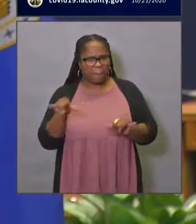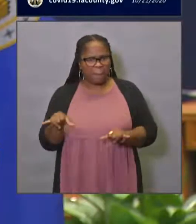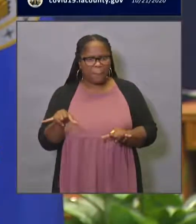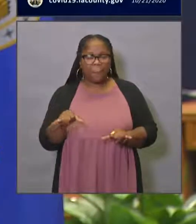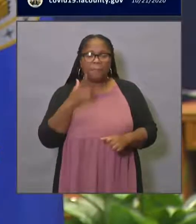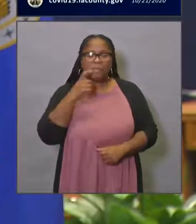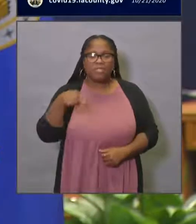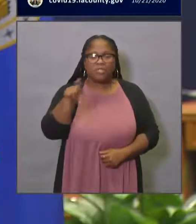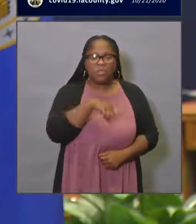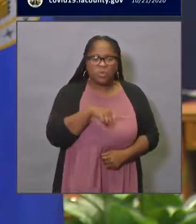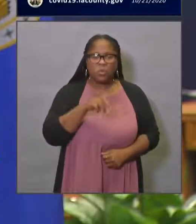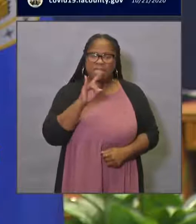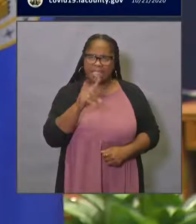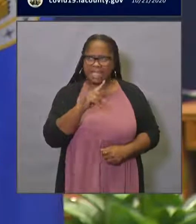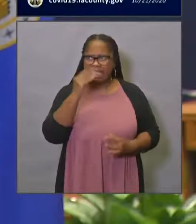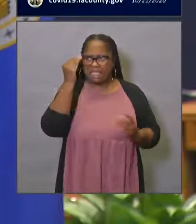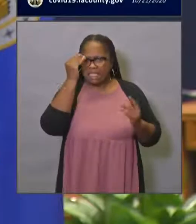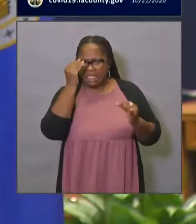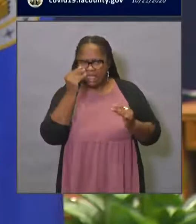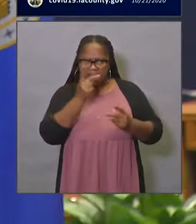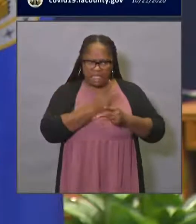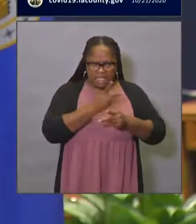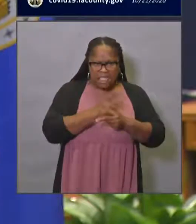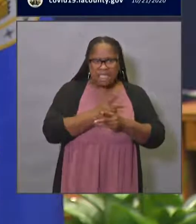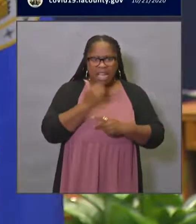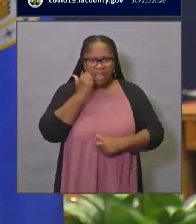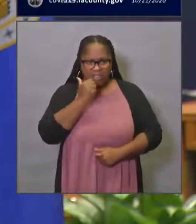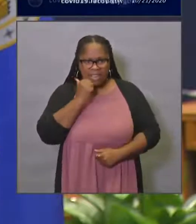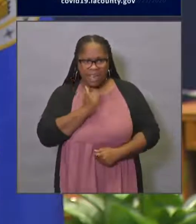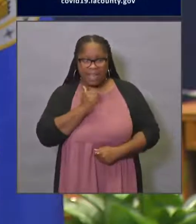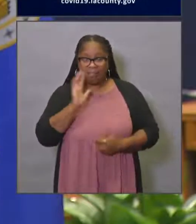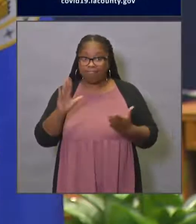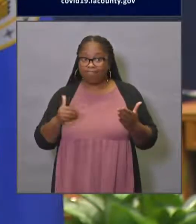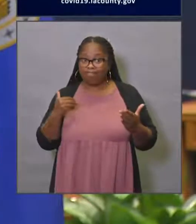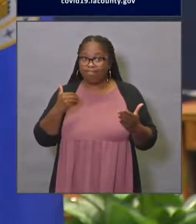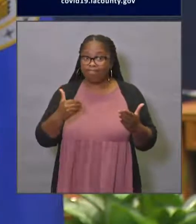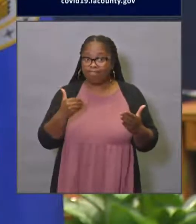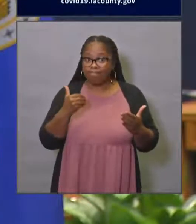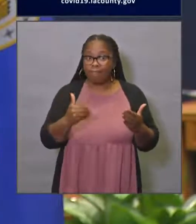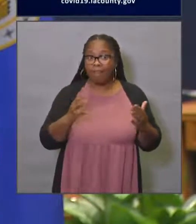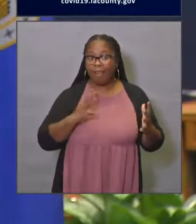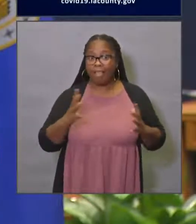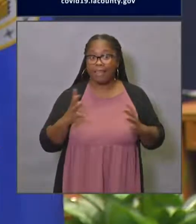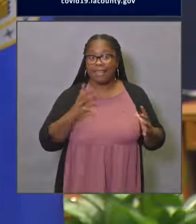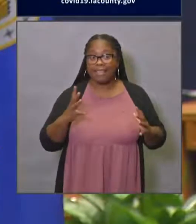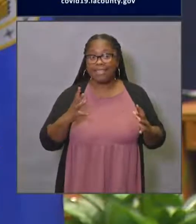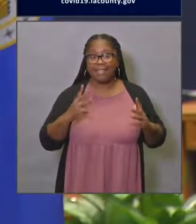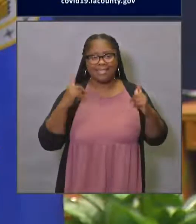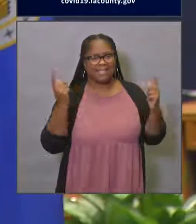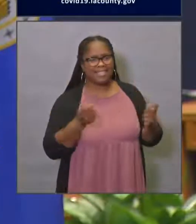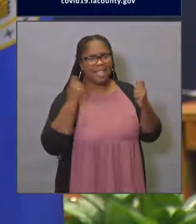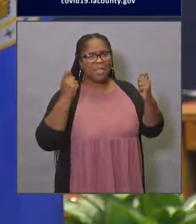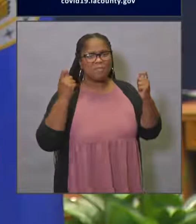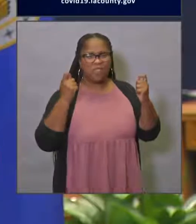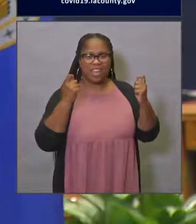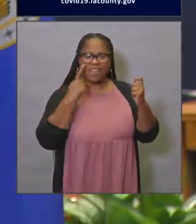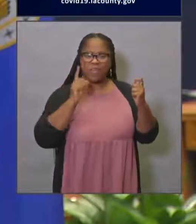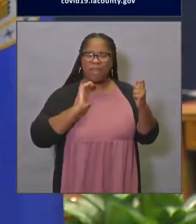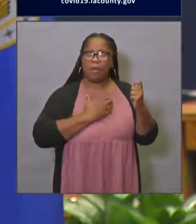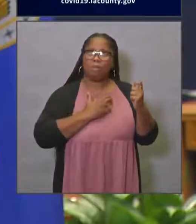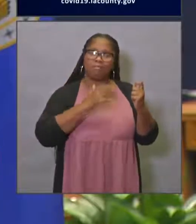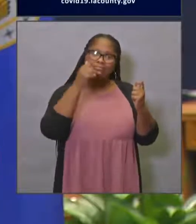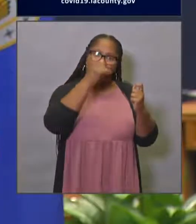lives. As we head into a season with many holidays, and as we all celebrate the victories of our amazing sports